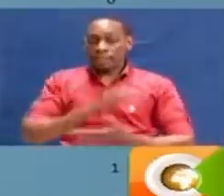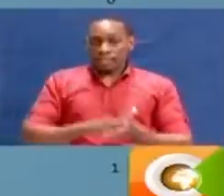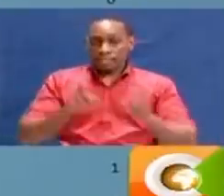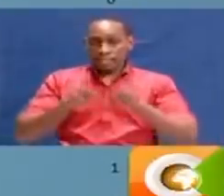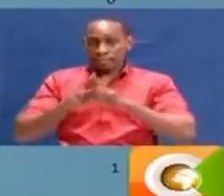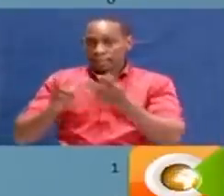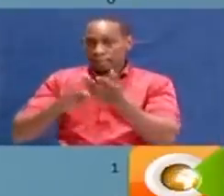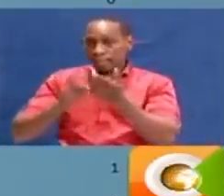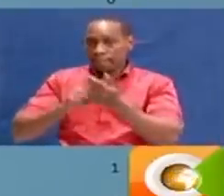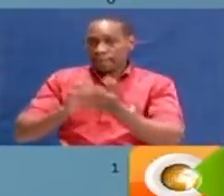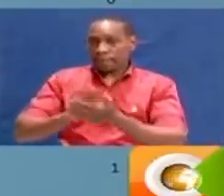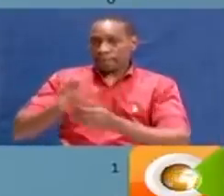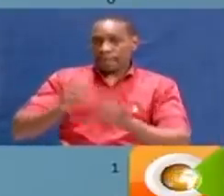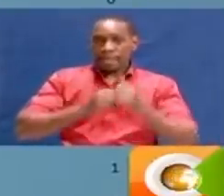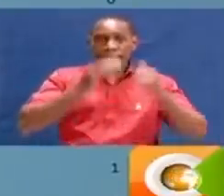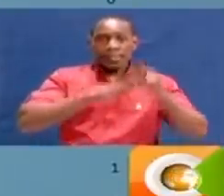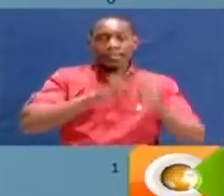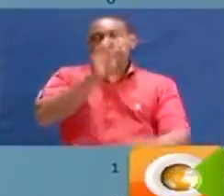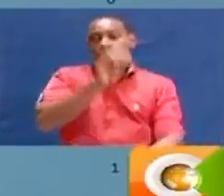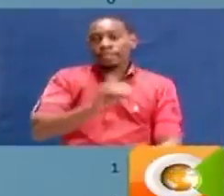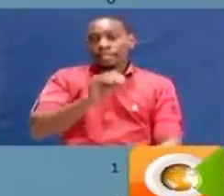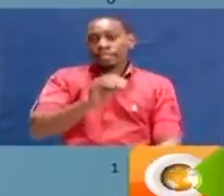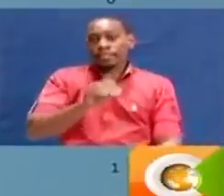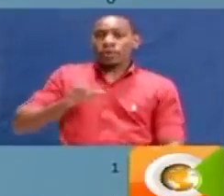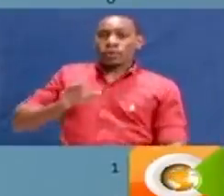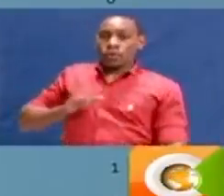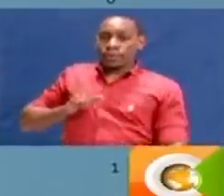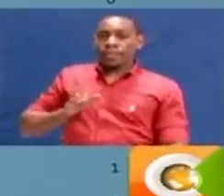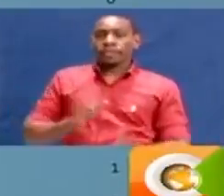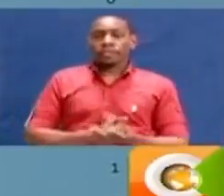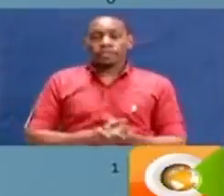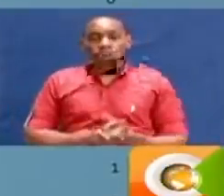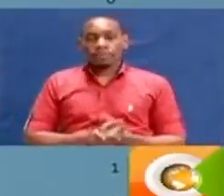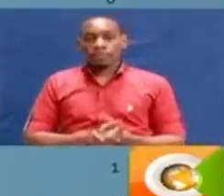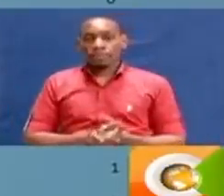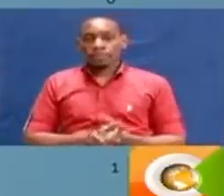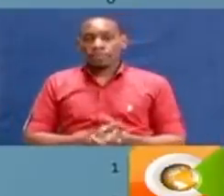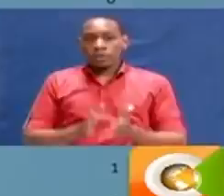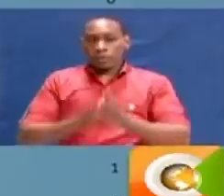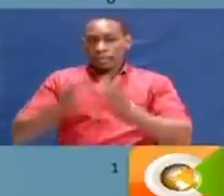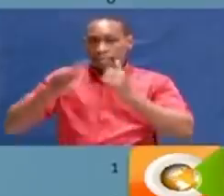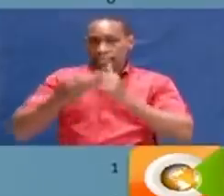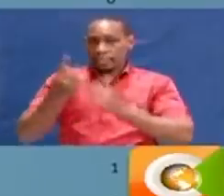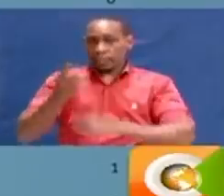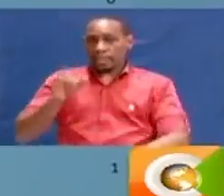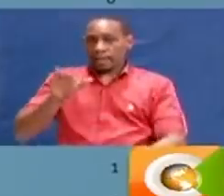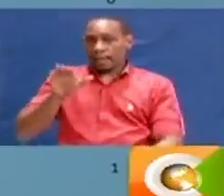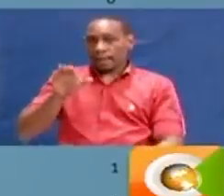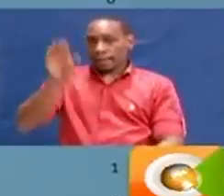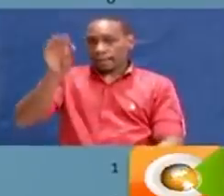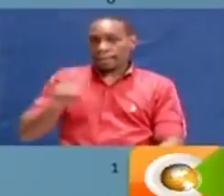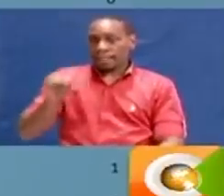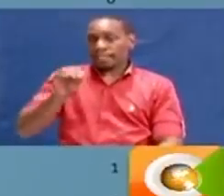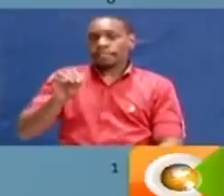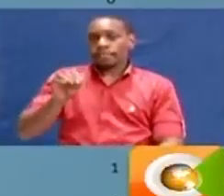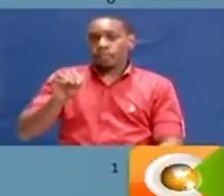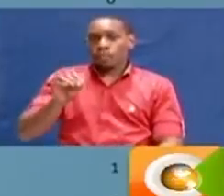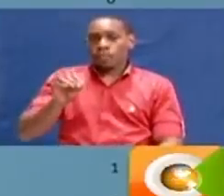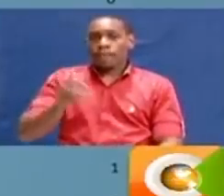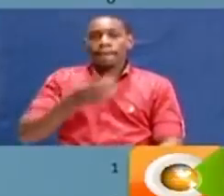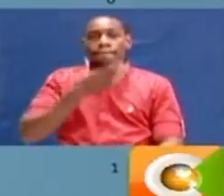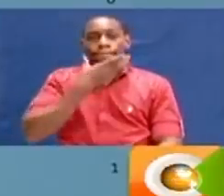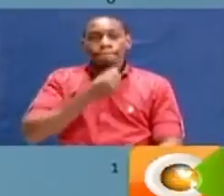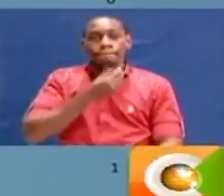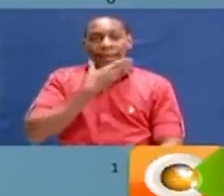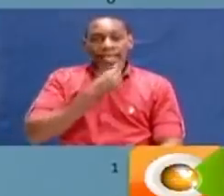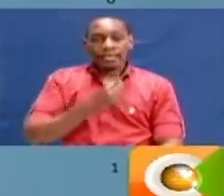female and 81% are male. It is, we